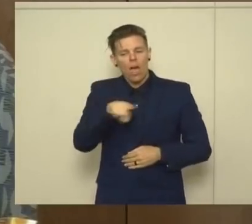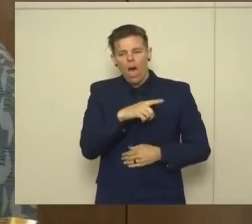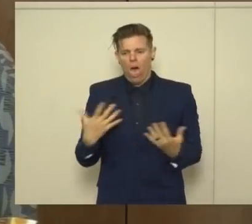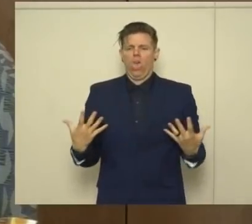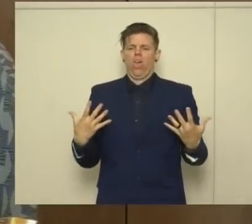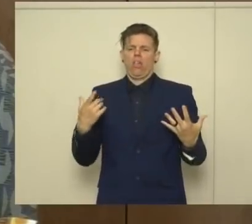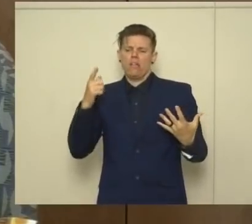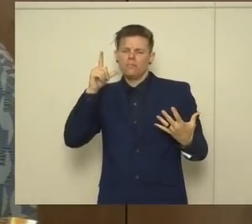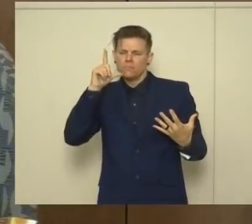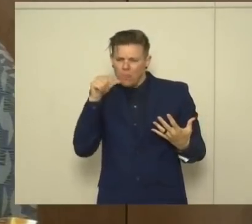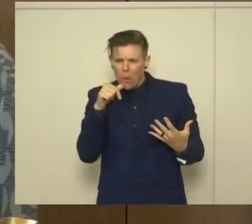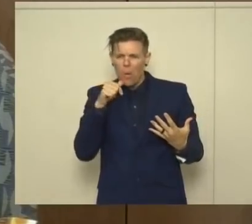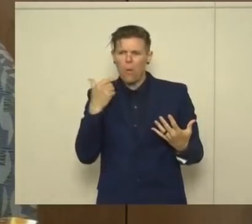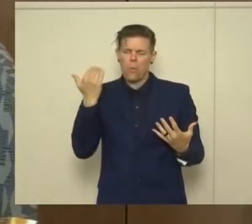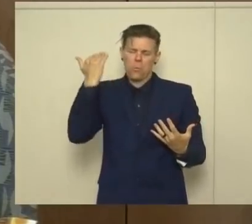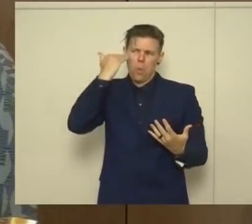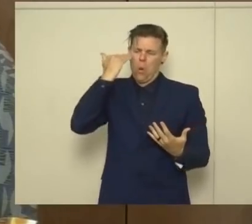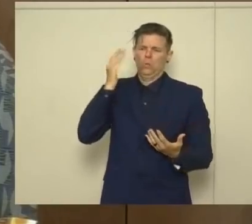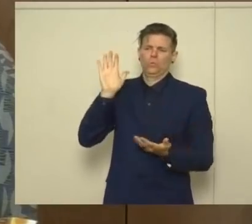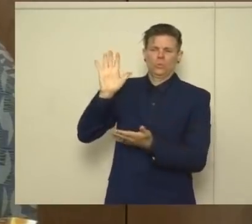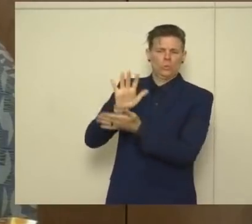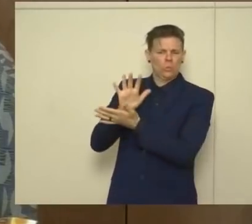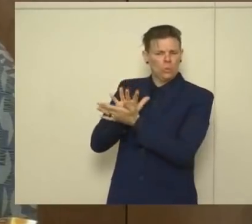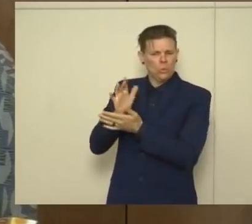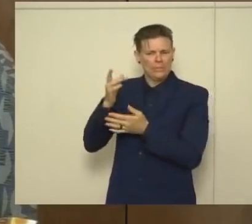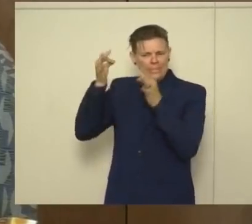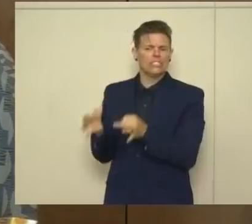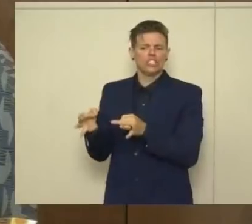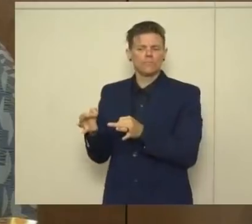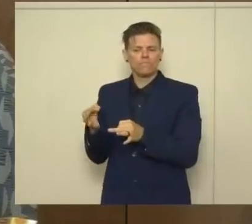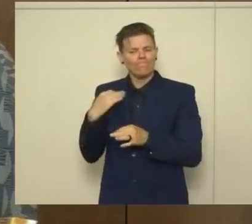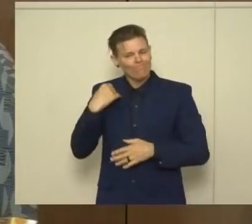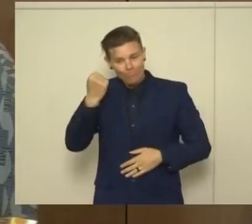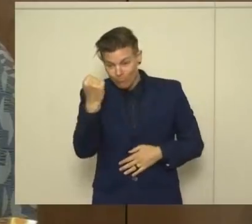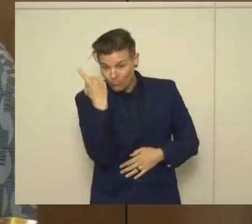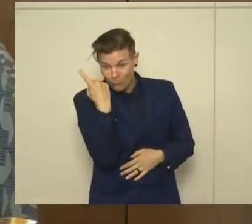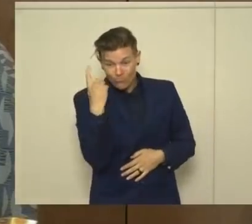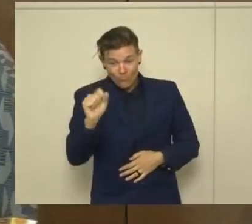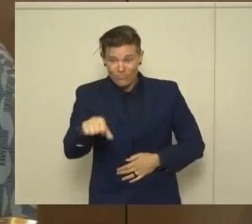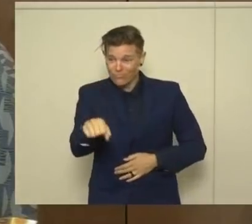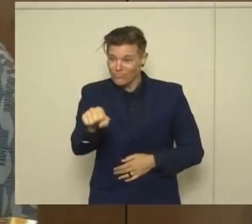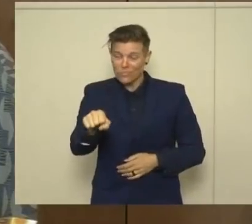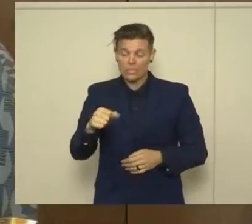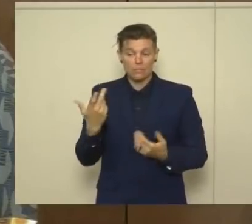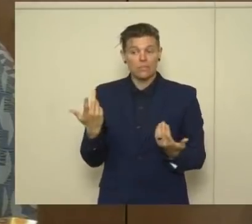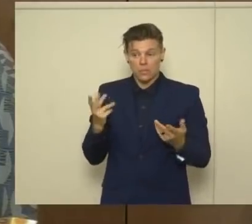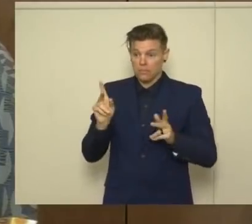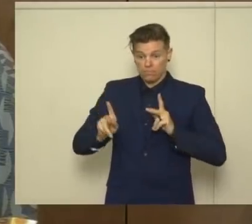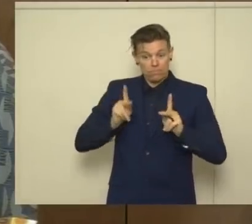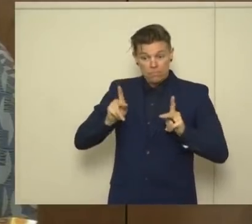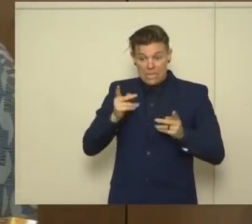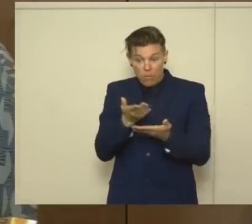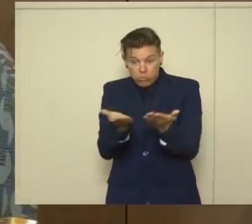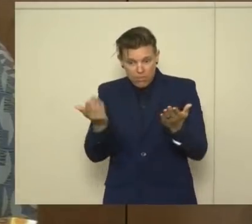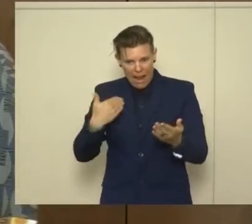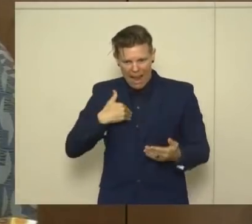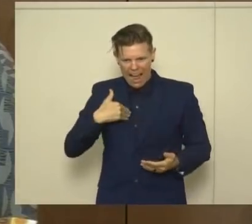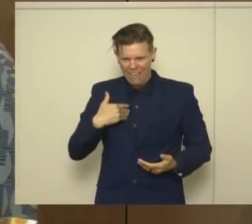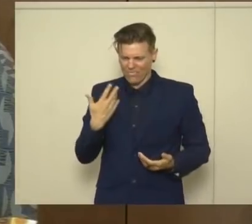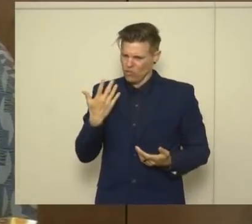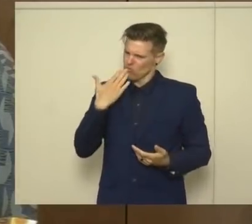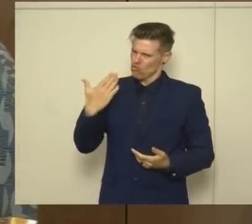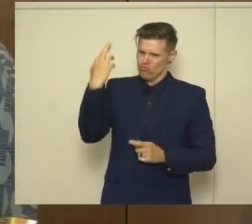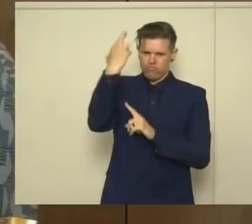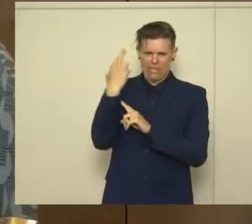those very same individuals who have valid complaints and concerns. They're valid.